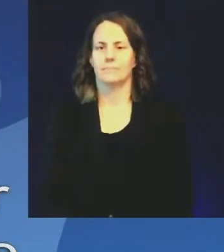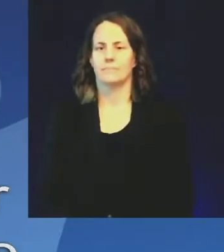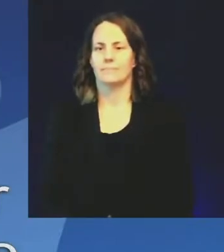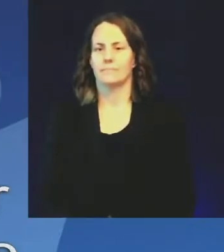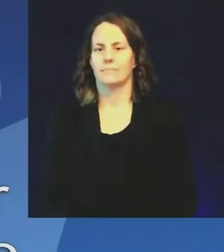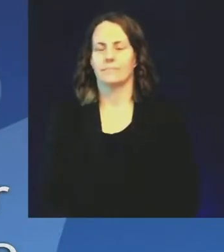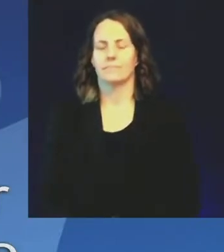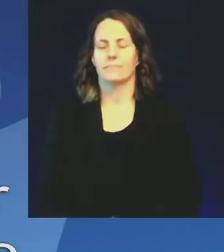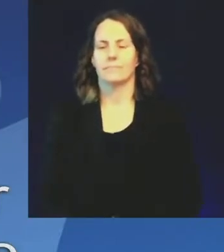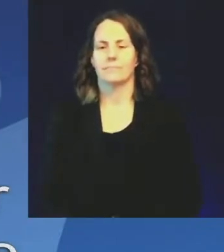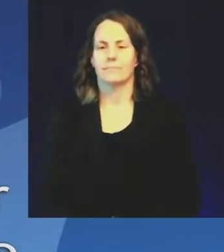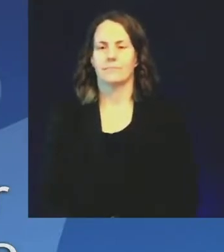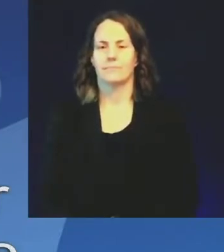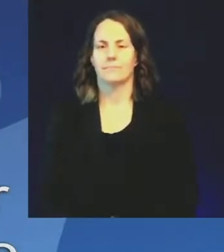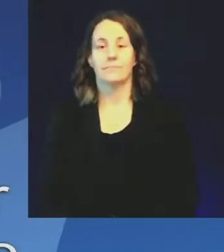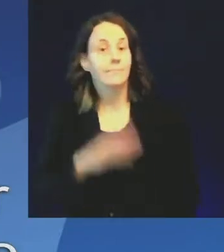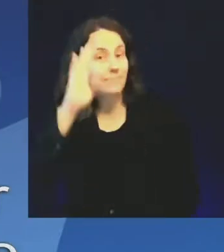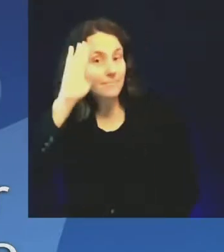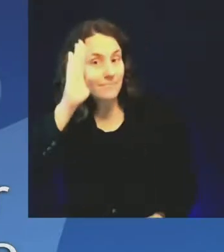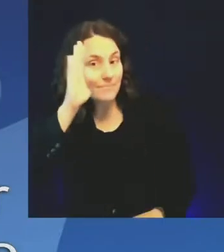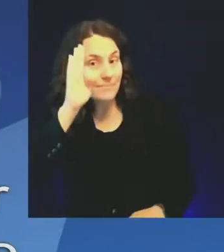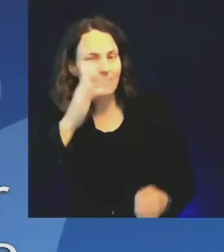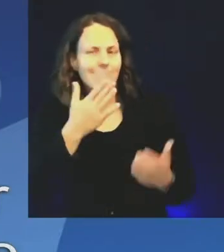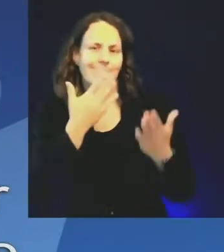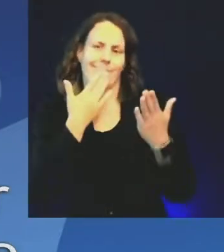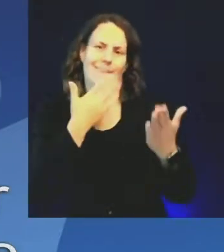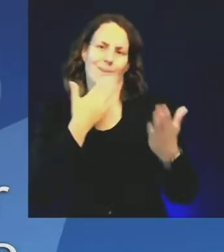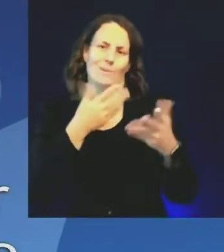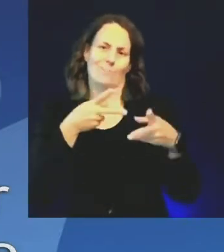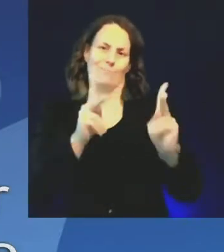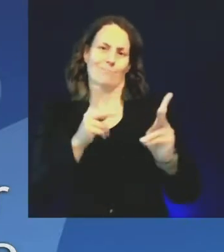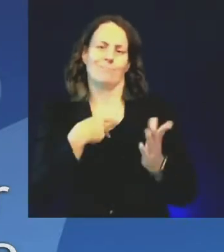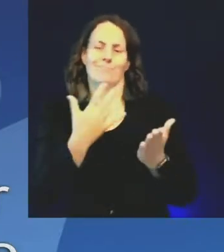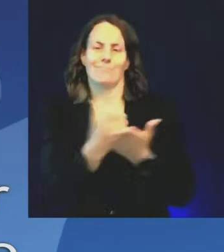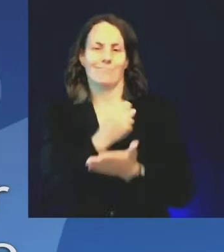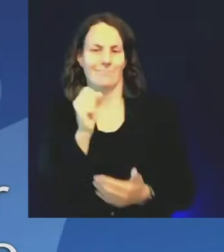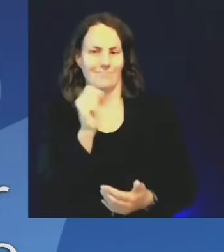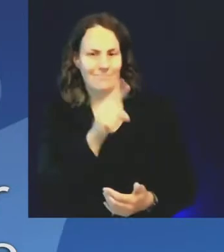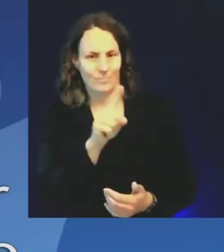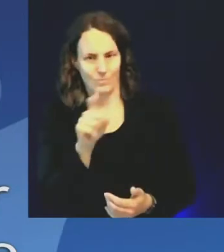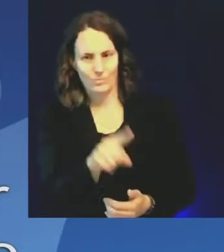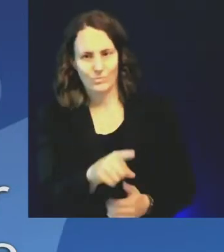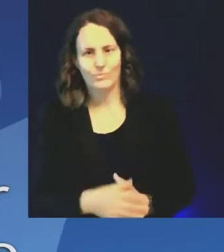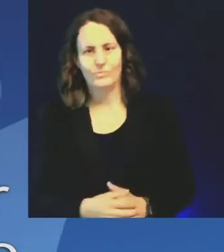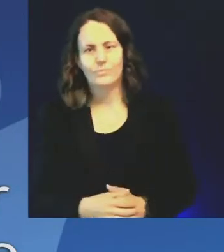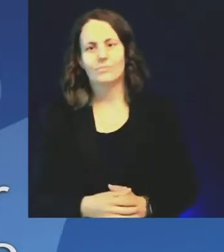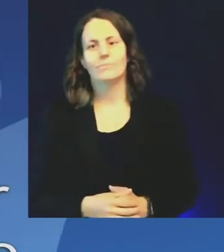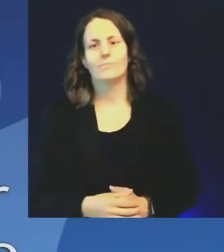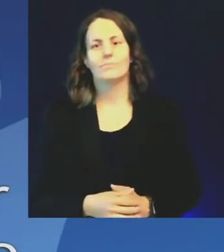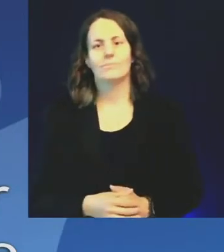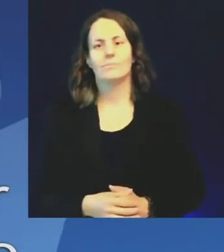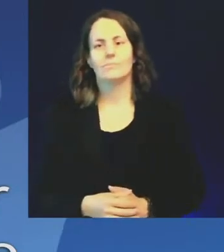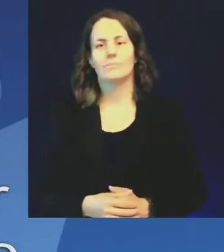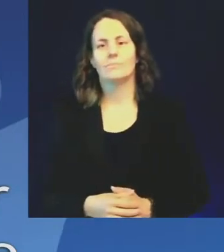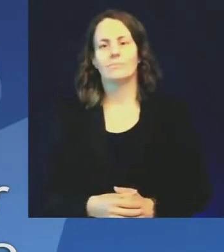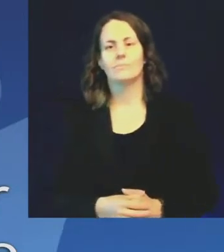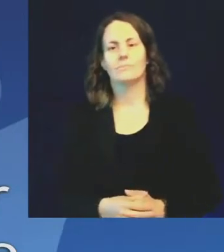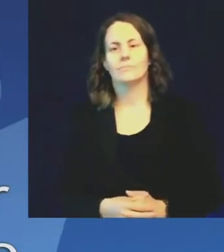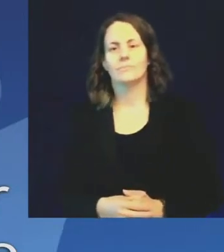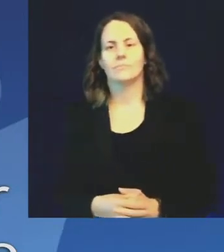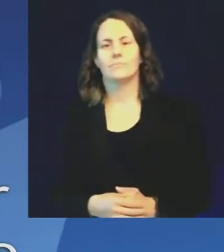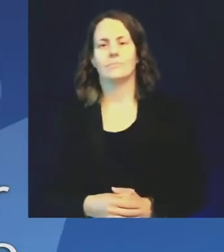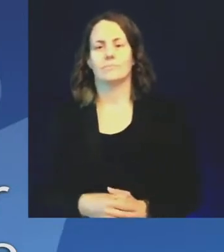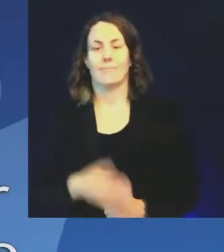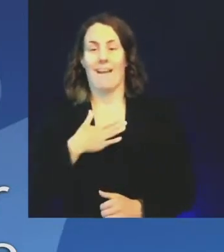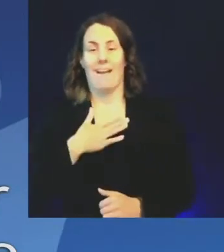Hi there. Thank you so much for answering my question. My question would have to do with Pfizer's